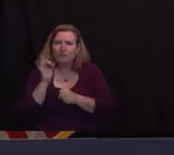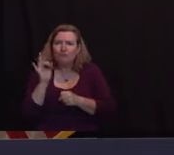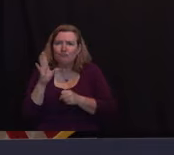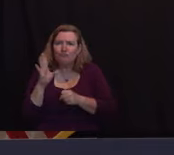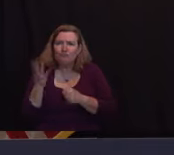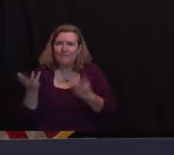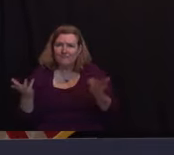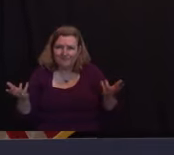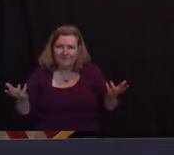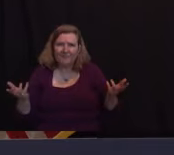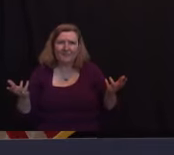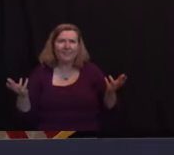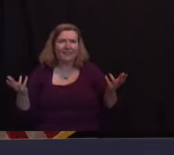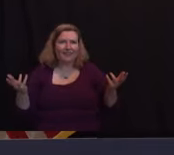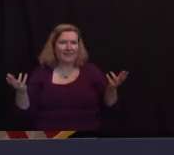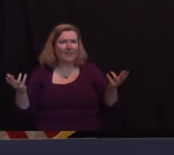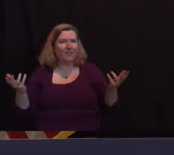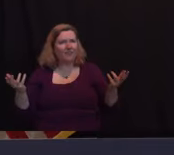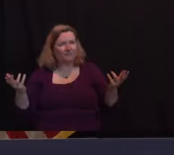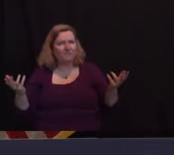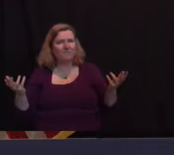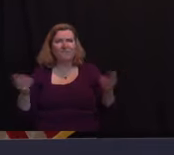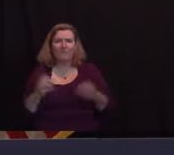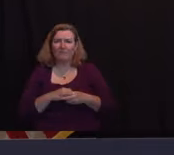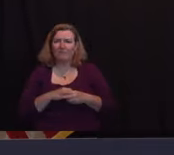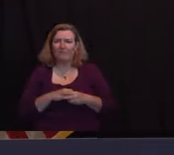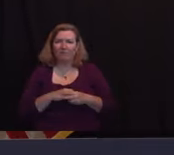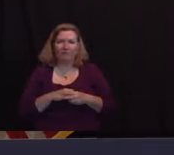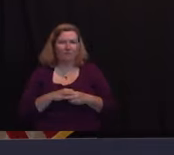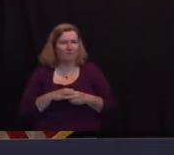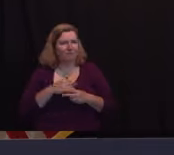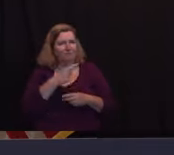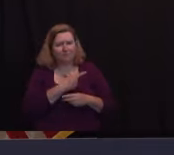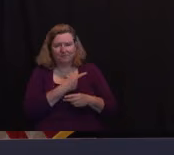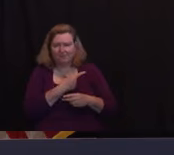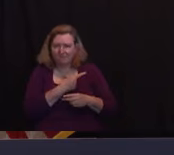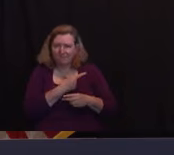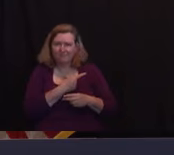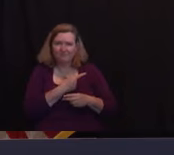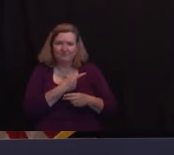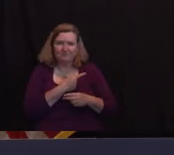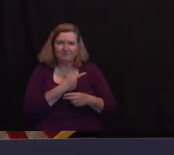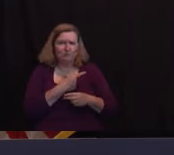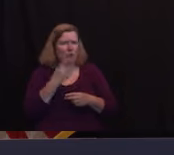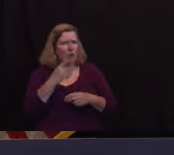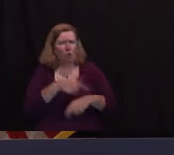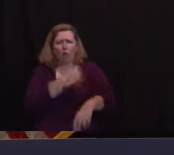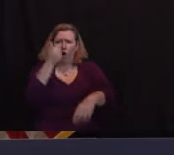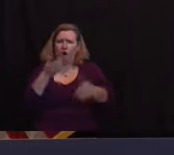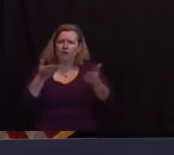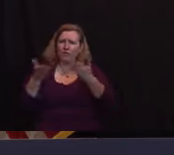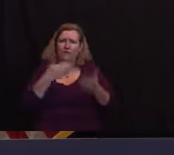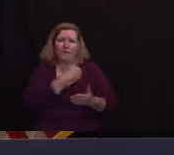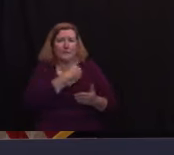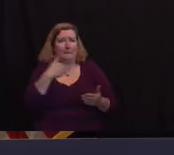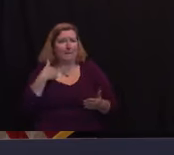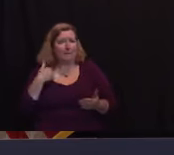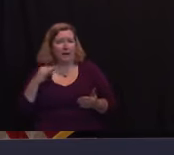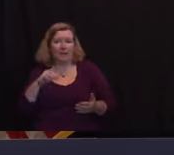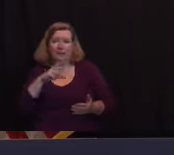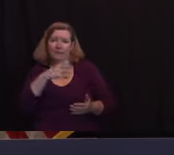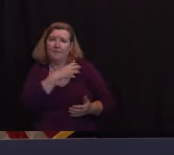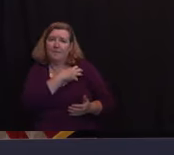wife Judy stopped by. I think he's probably the longest serving civilian in state police history, and he served us through